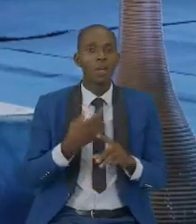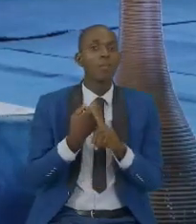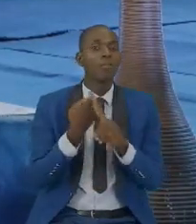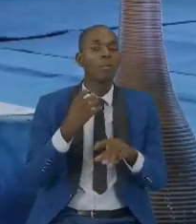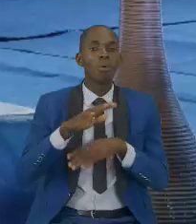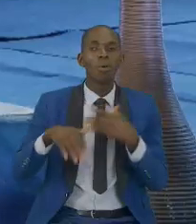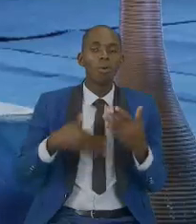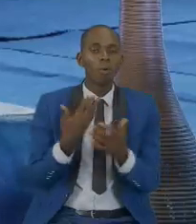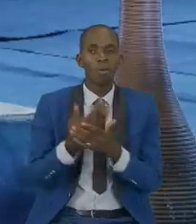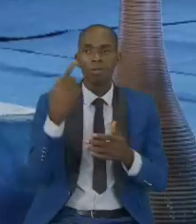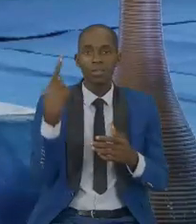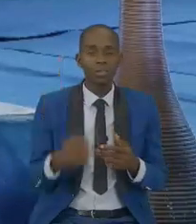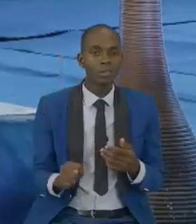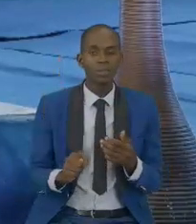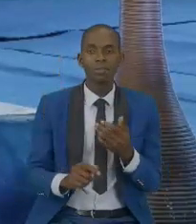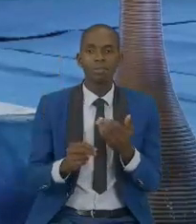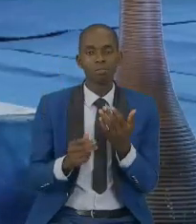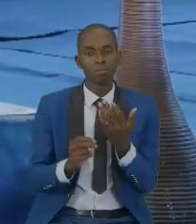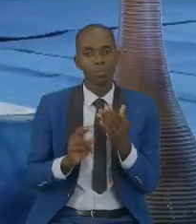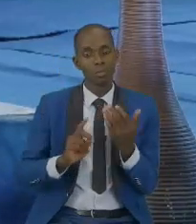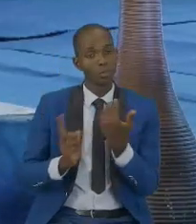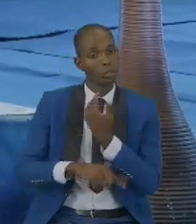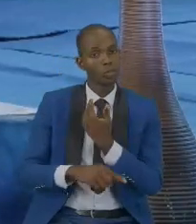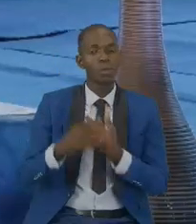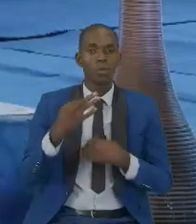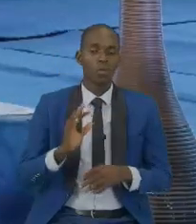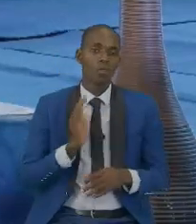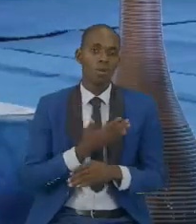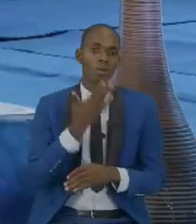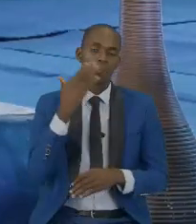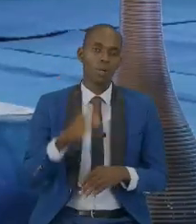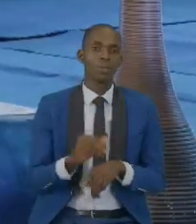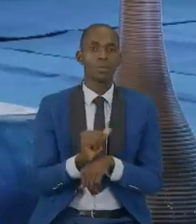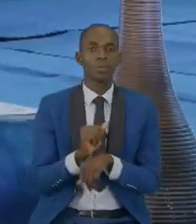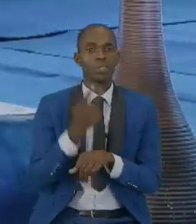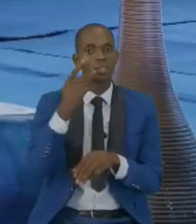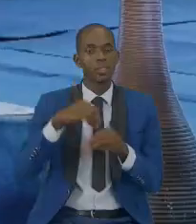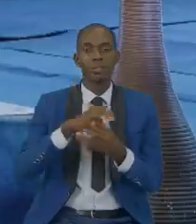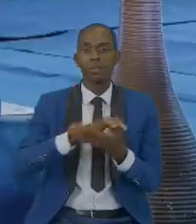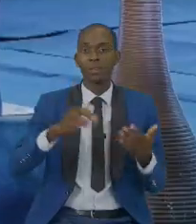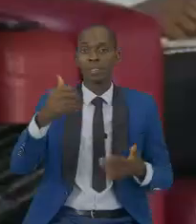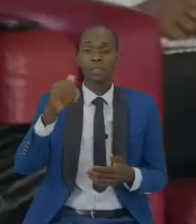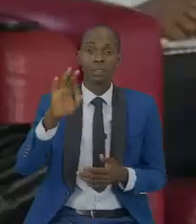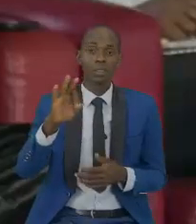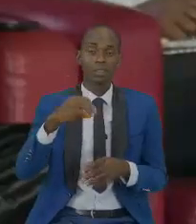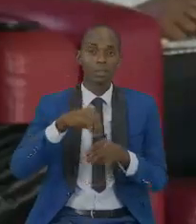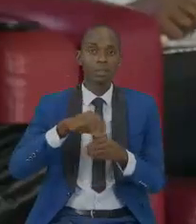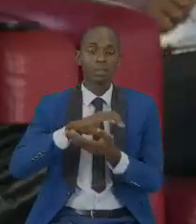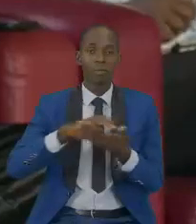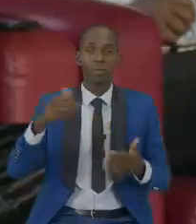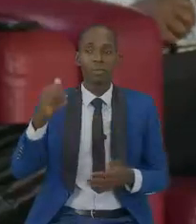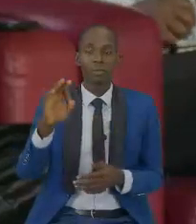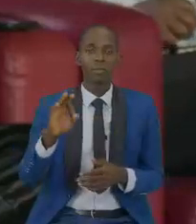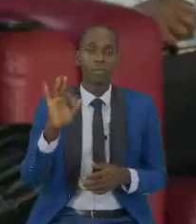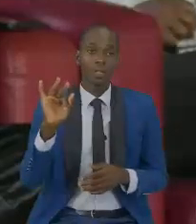the consequences of our evil. Look at verse 19. In verse 19,